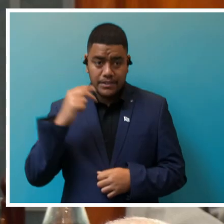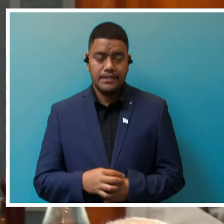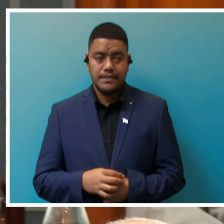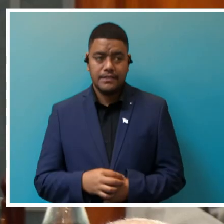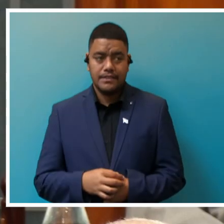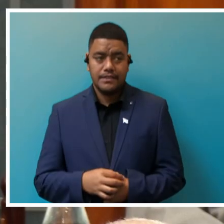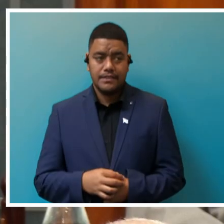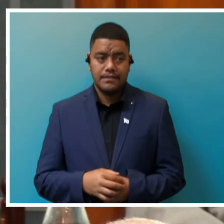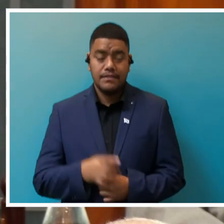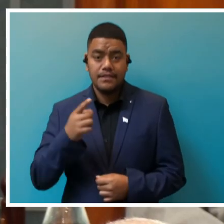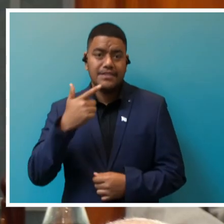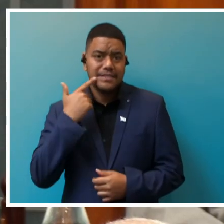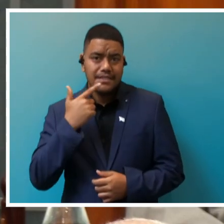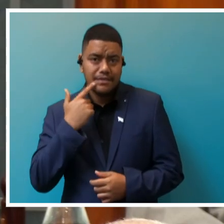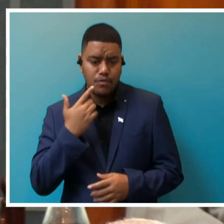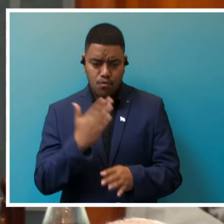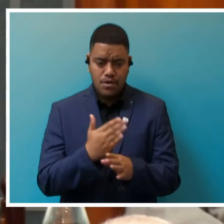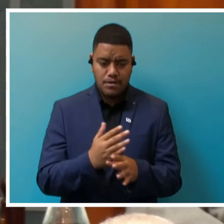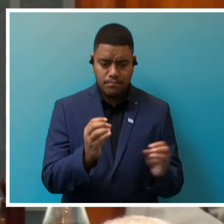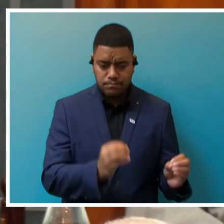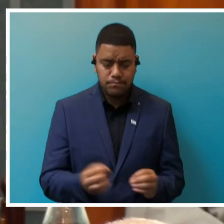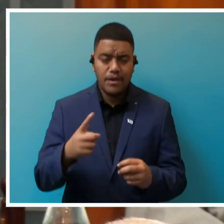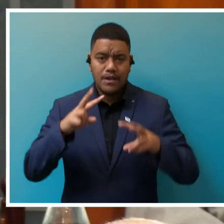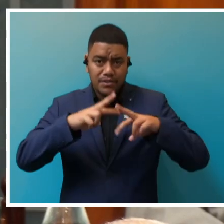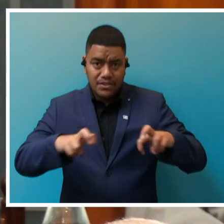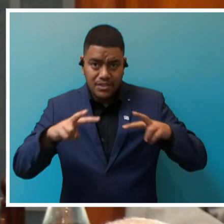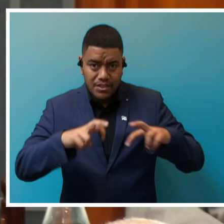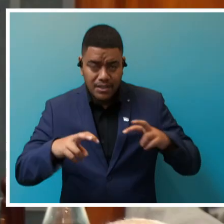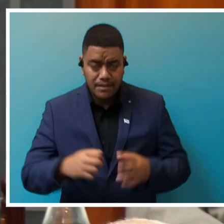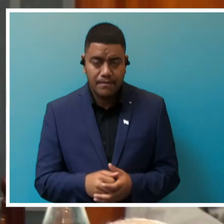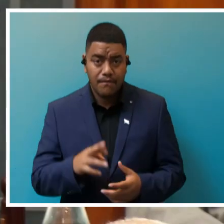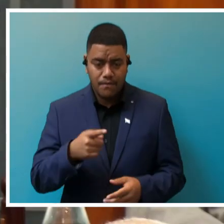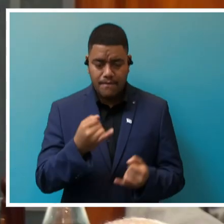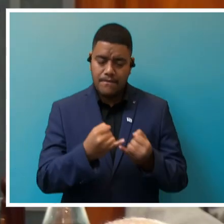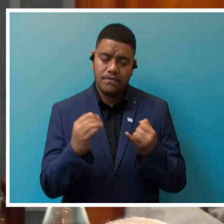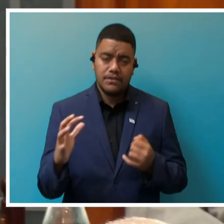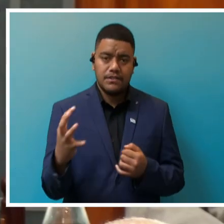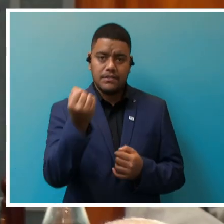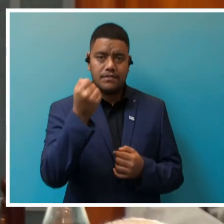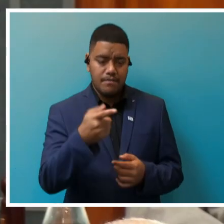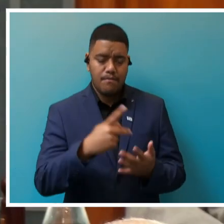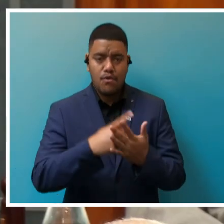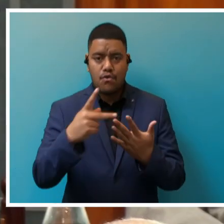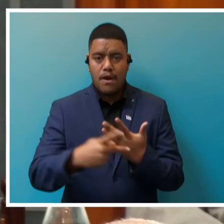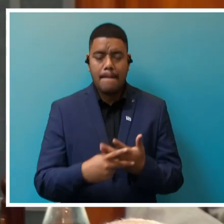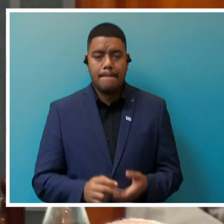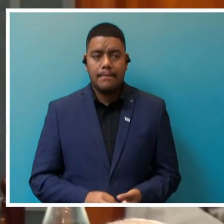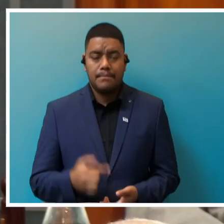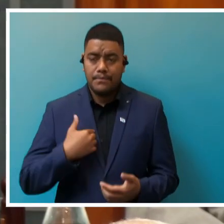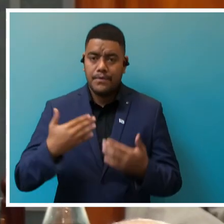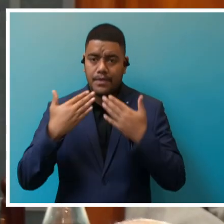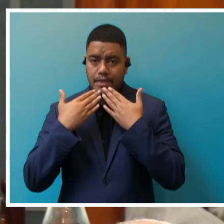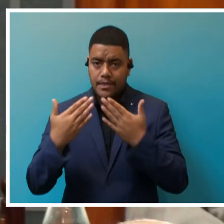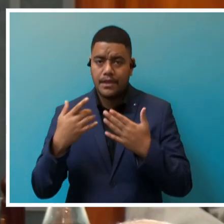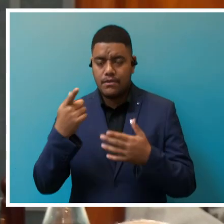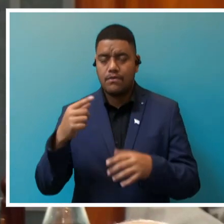pioneering sheep breeders, hardworking researchers and breeders for the very successful breeding program. I thank Dr. Tamuna